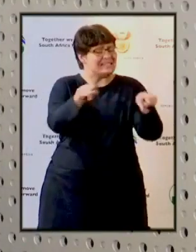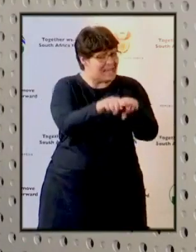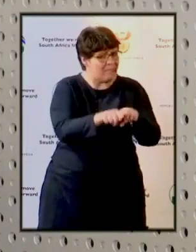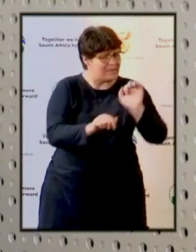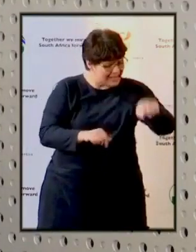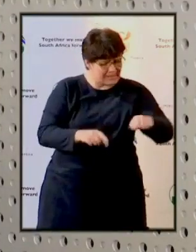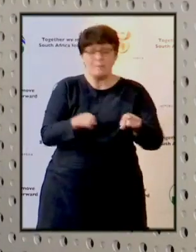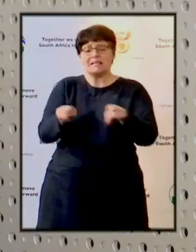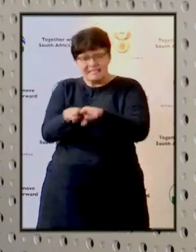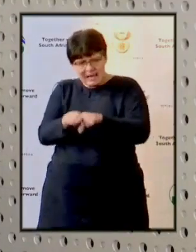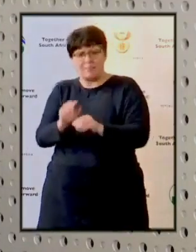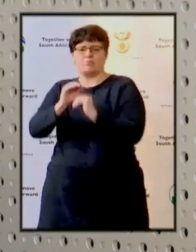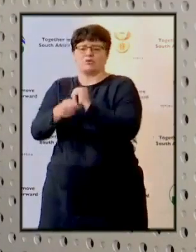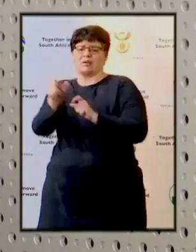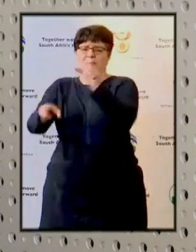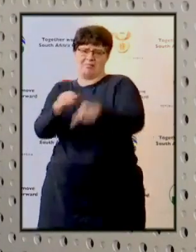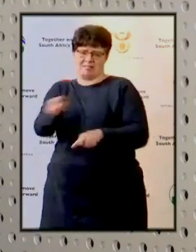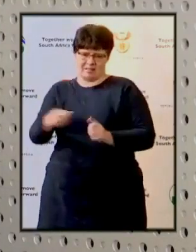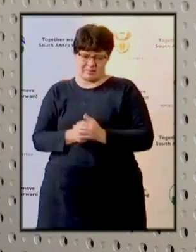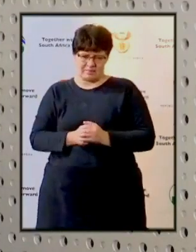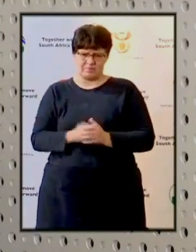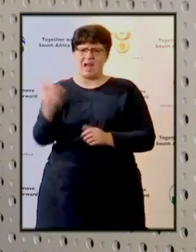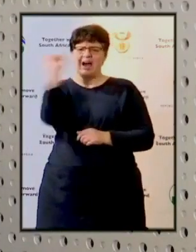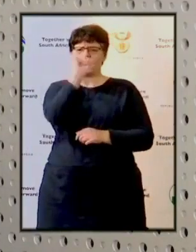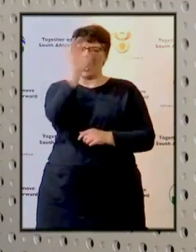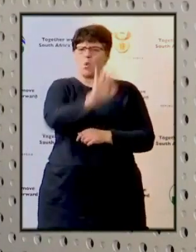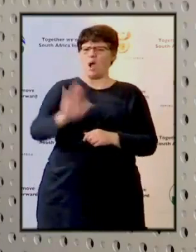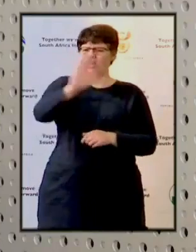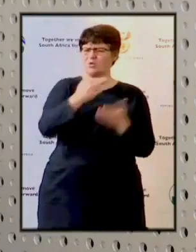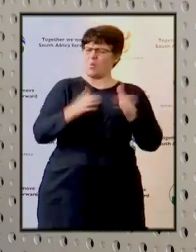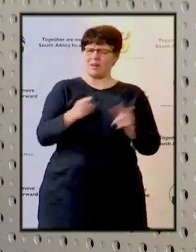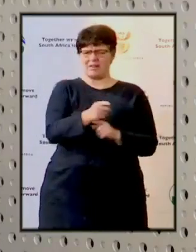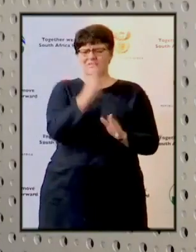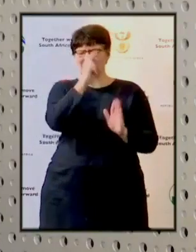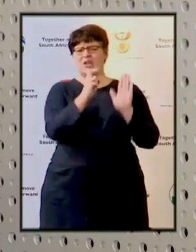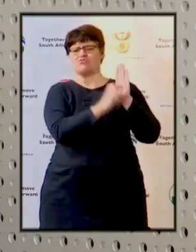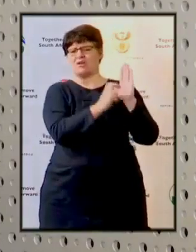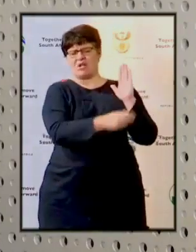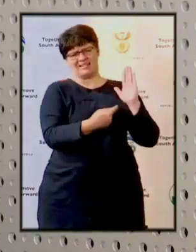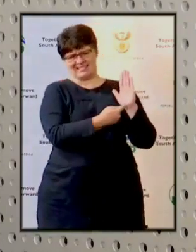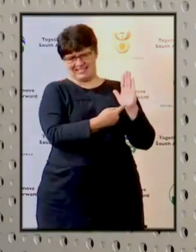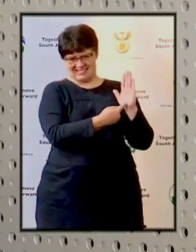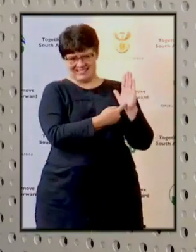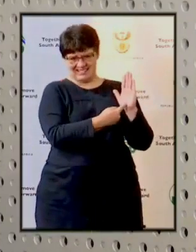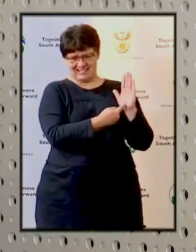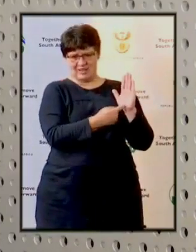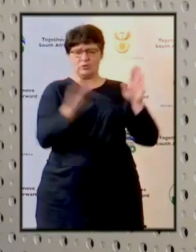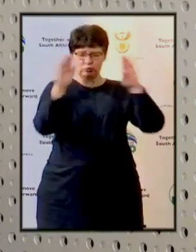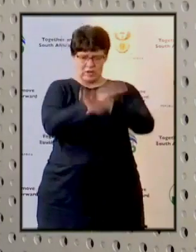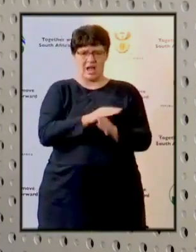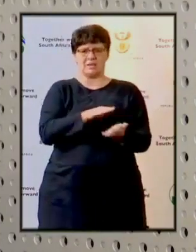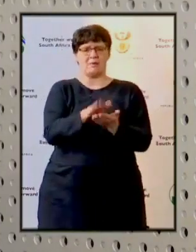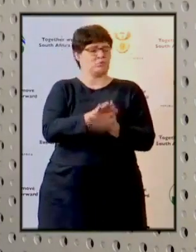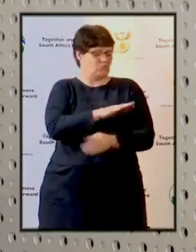Someone asked about car washes opening. If you read the regulations which are published tonight, you'll see it's not